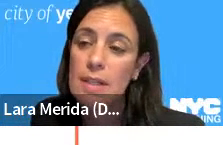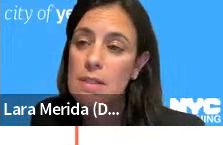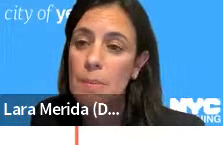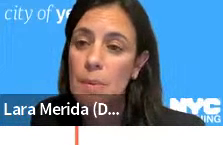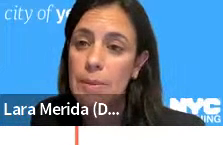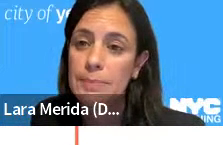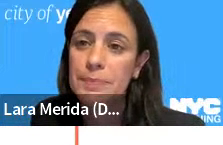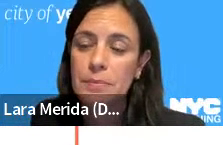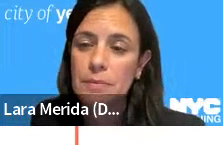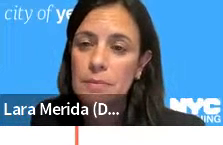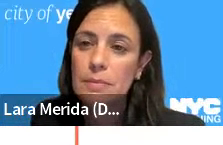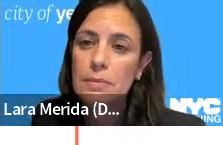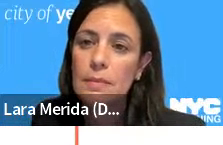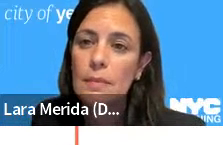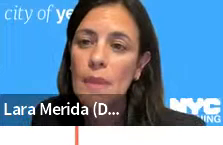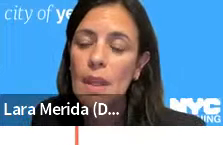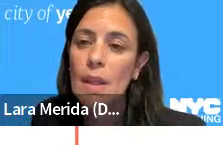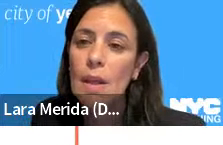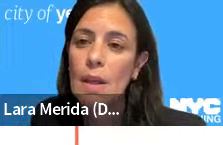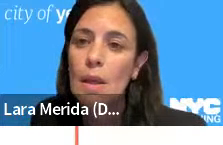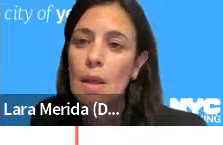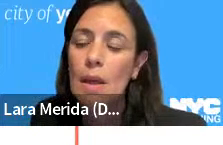as early as tomorrow.